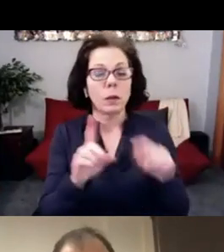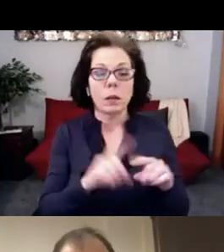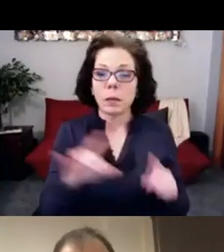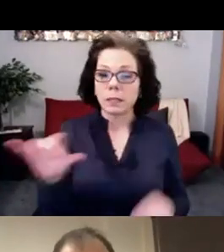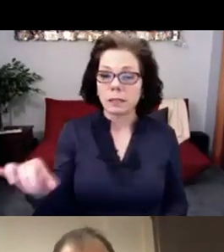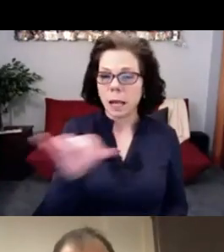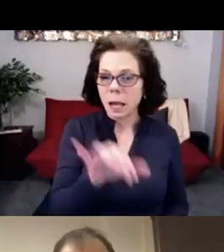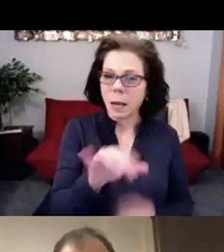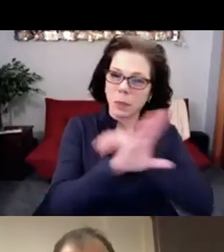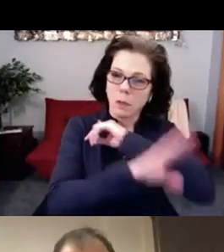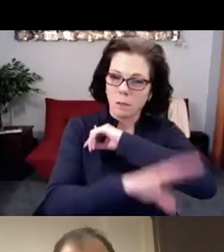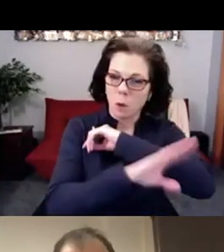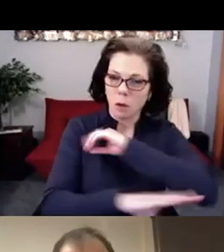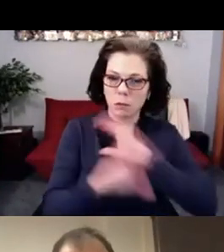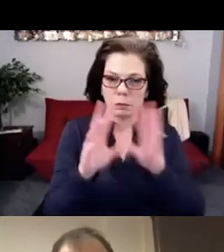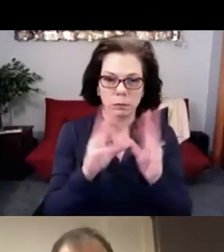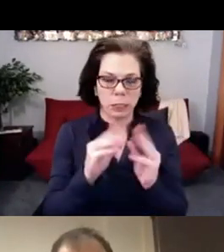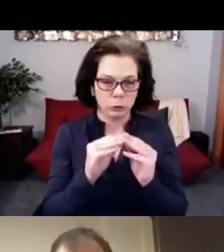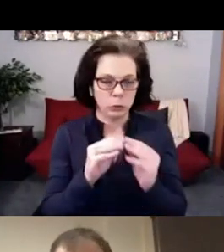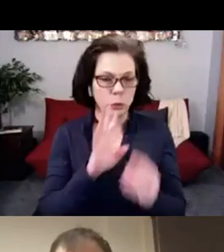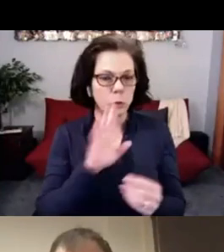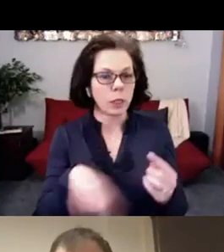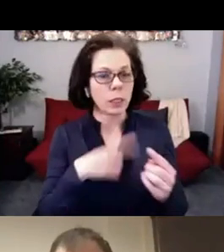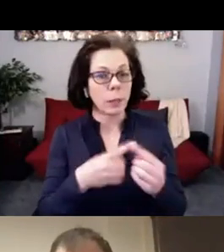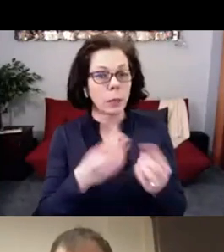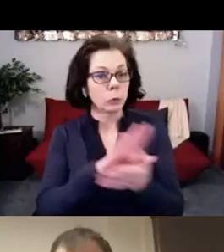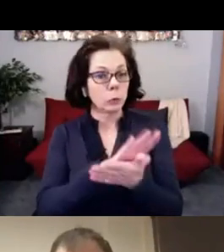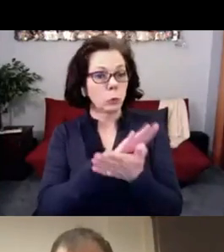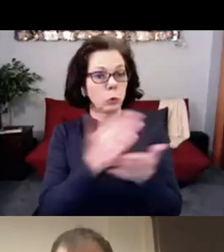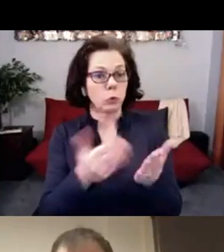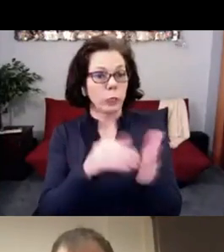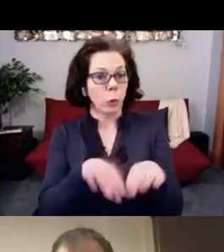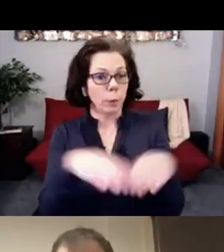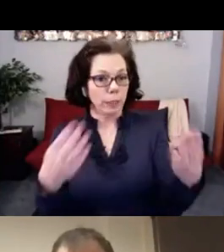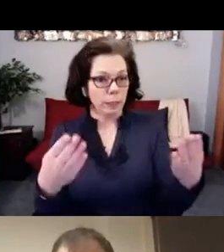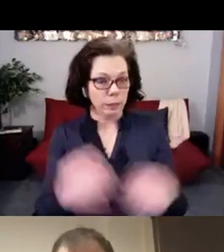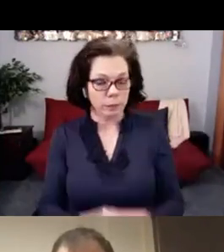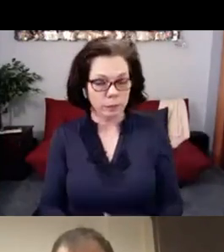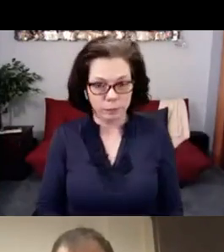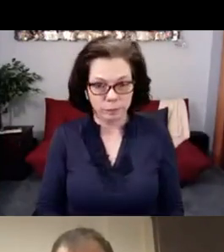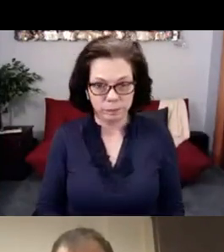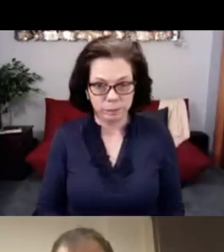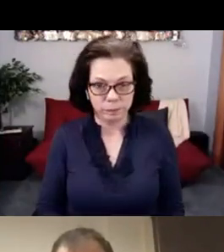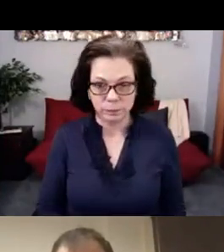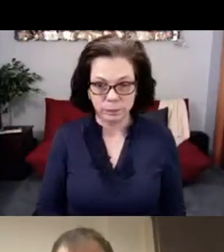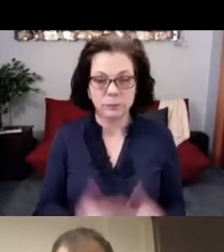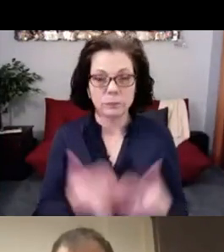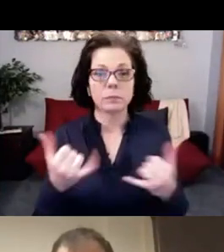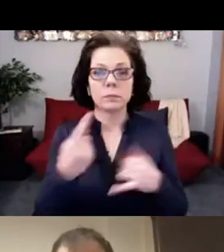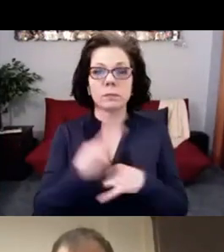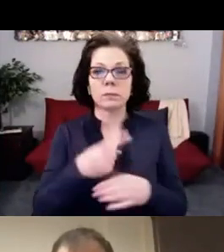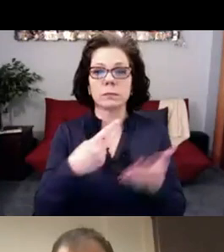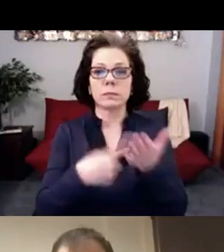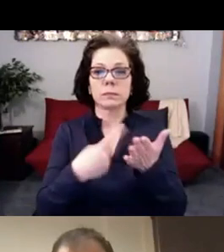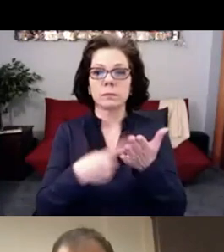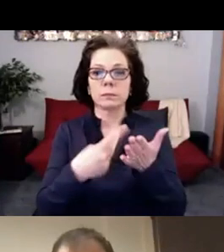fall sessions when we were talking about school reopening. Here we put together the areas that seem to be